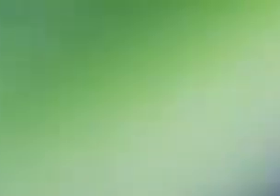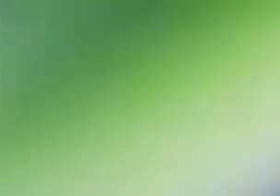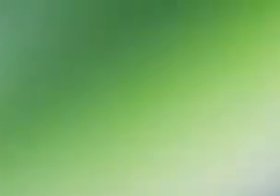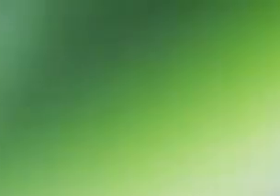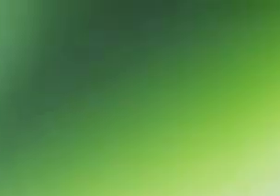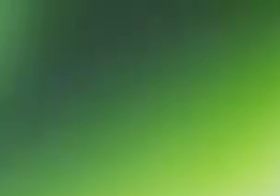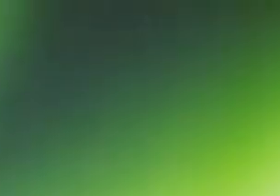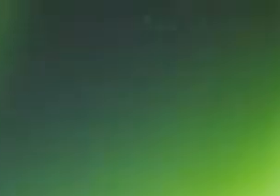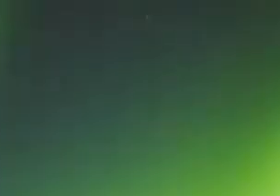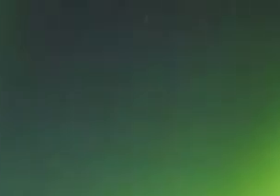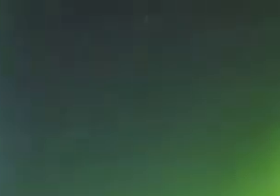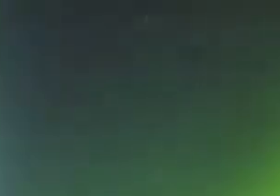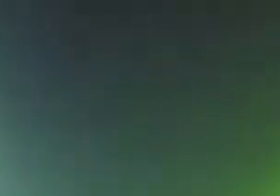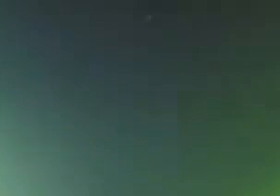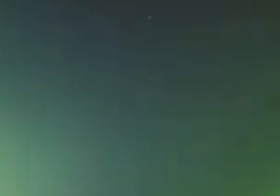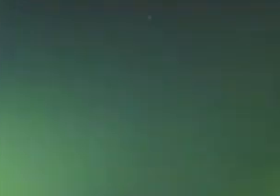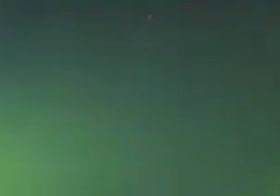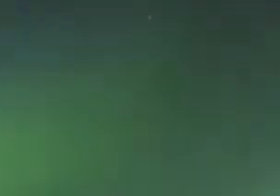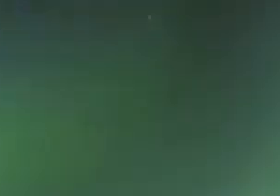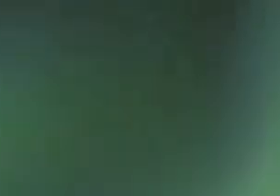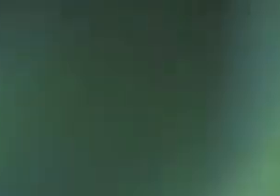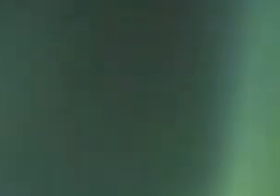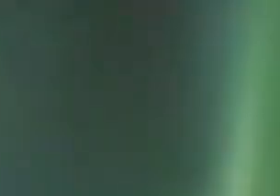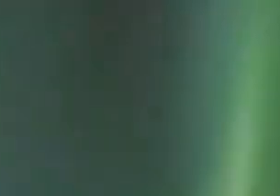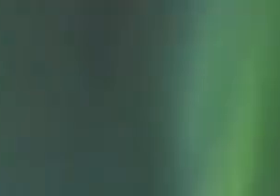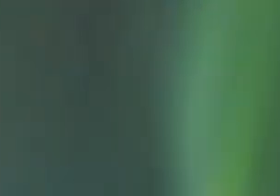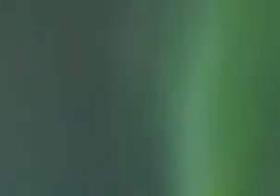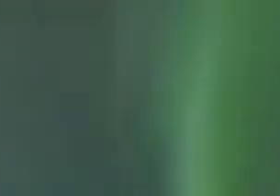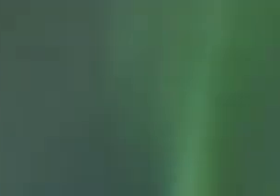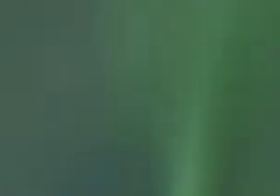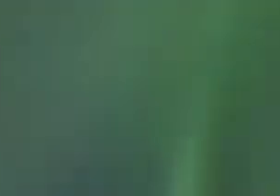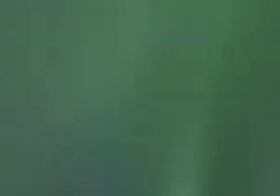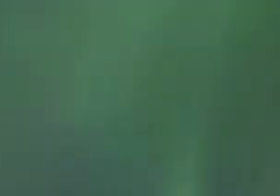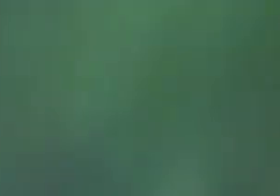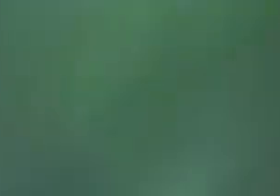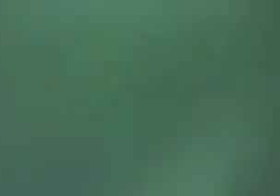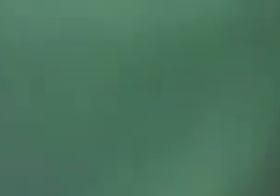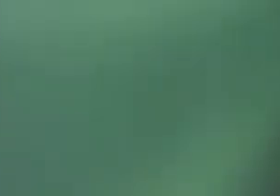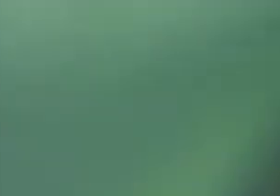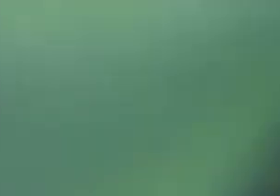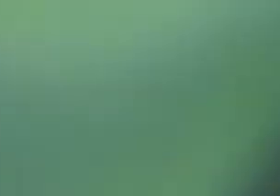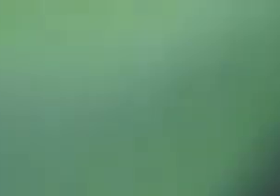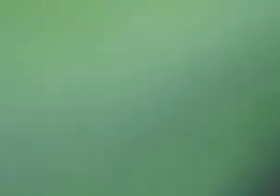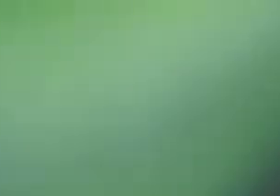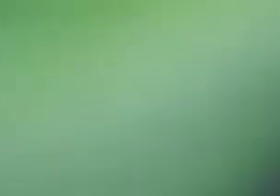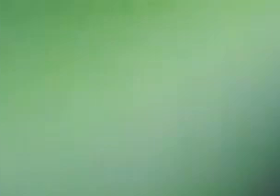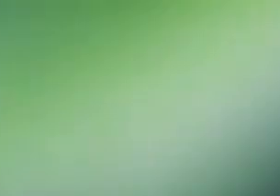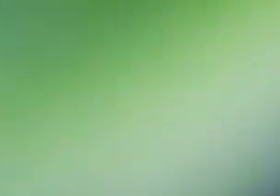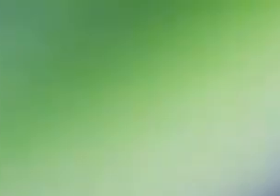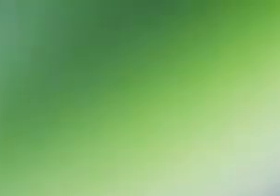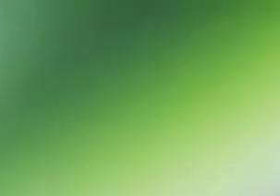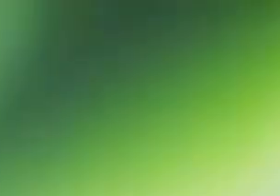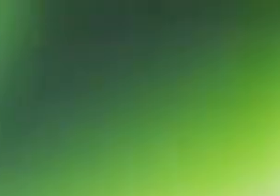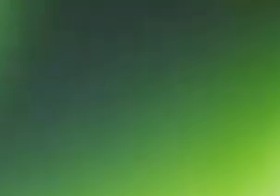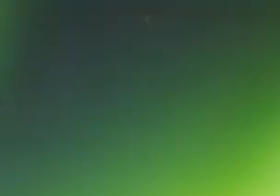So with that, I'm going to finalize this webinar. We appreciate the participation and the help,